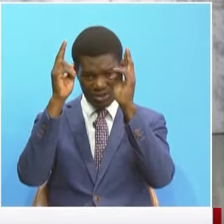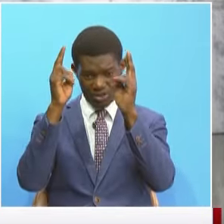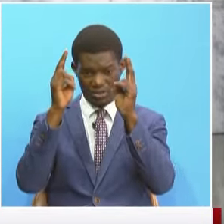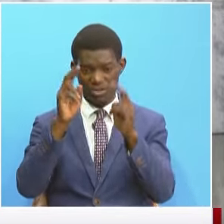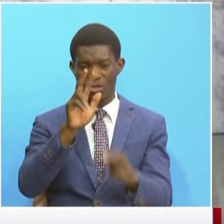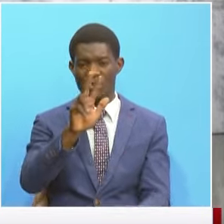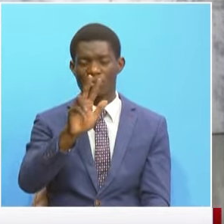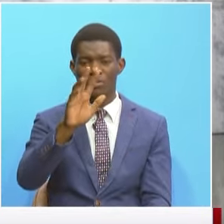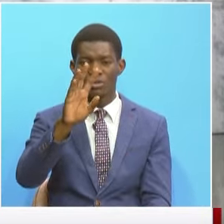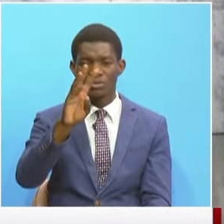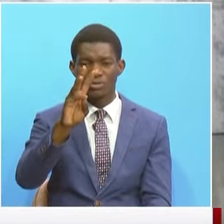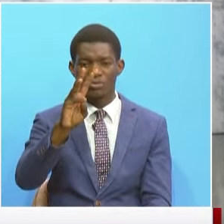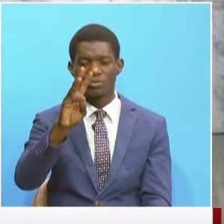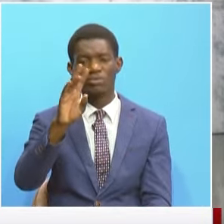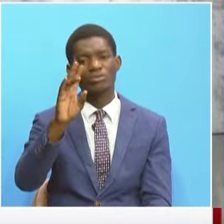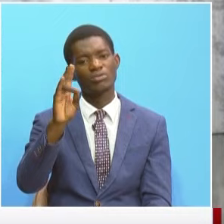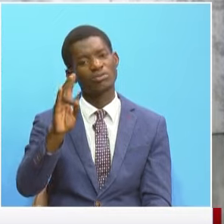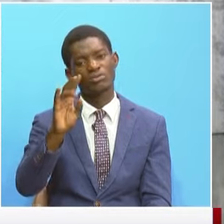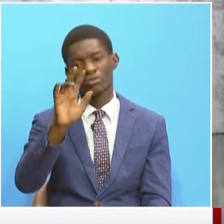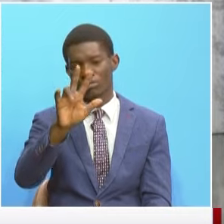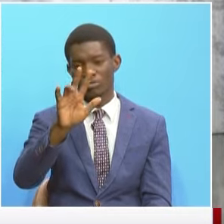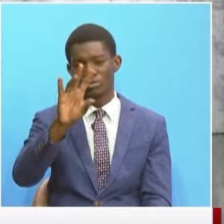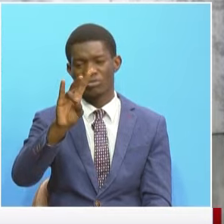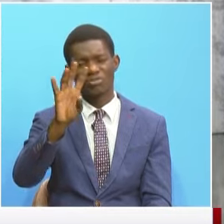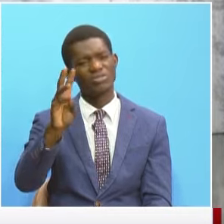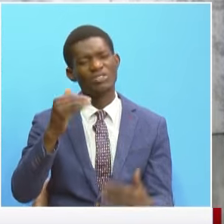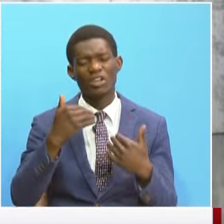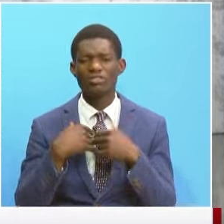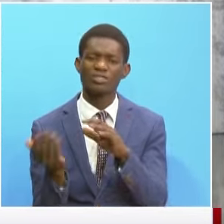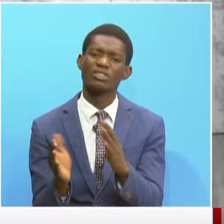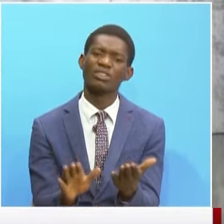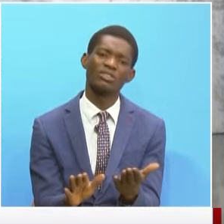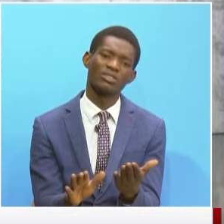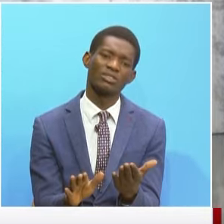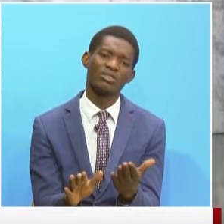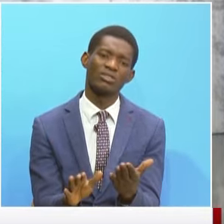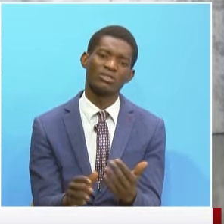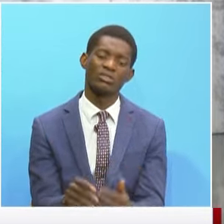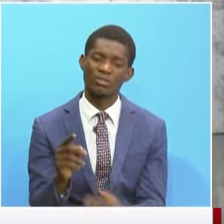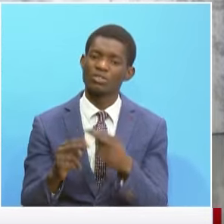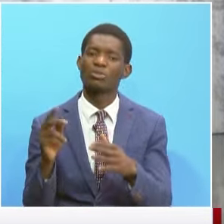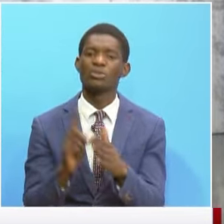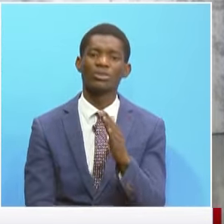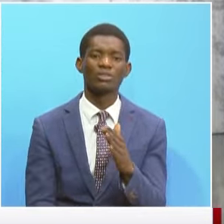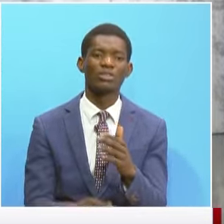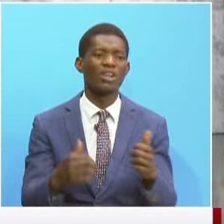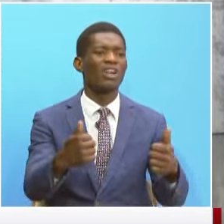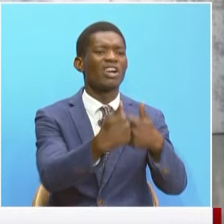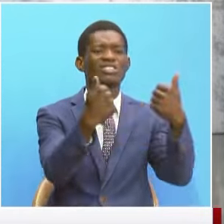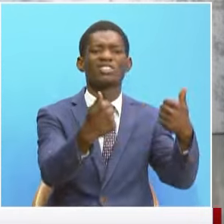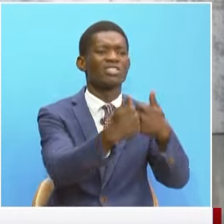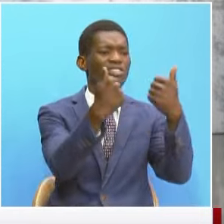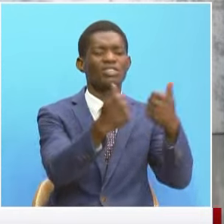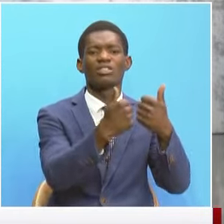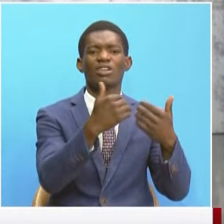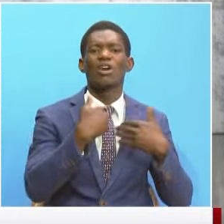376. So what that informs us is that we've got fewer road accidents, almost by half, but people are still dying.